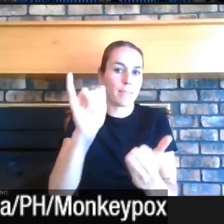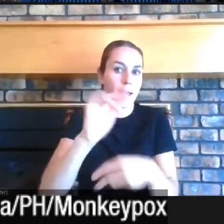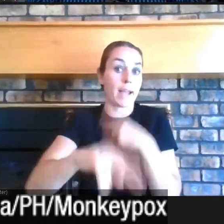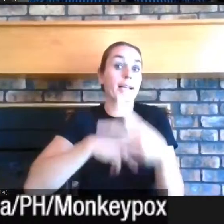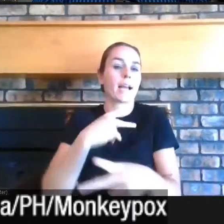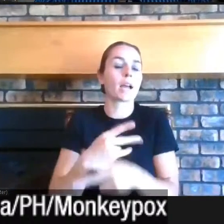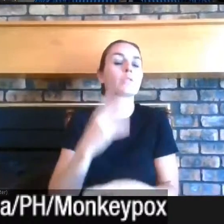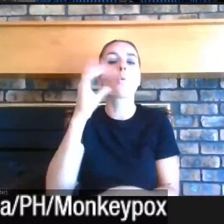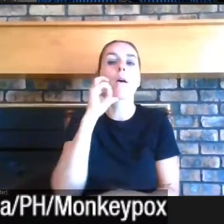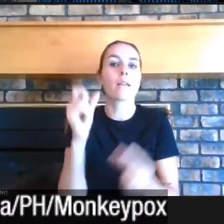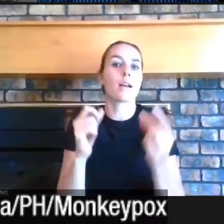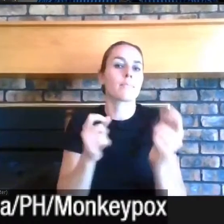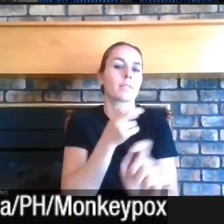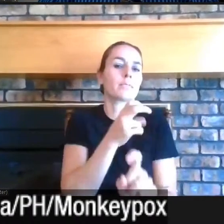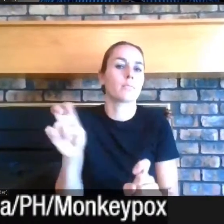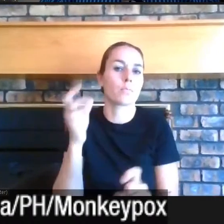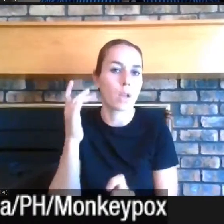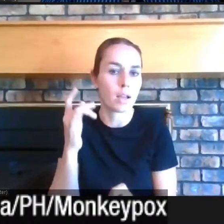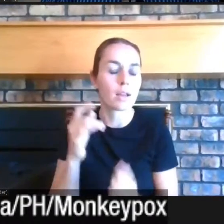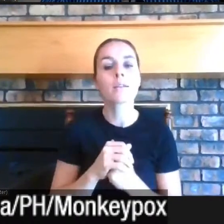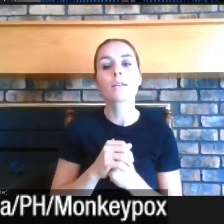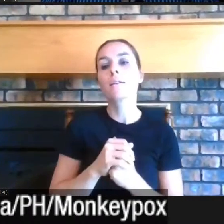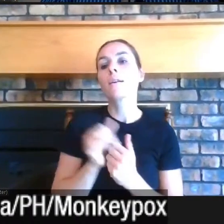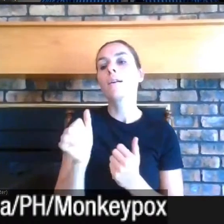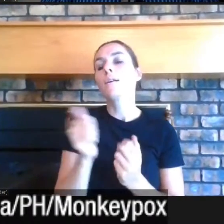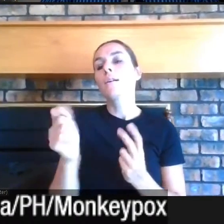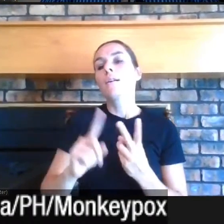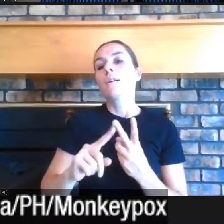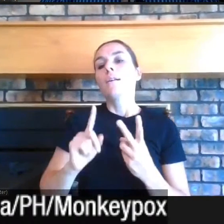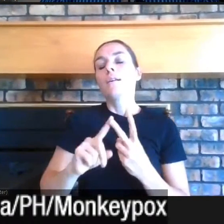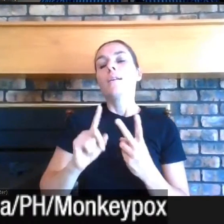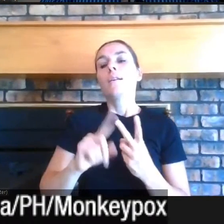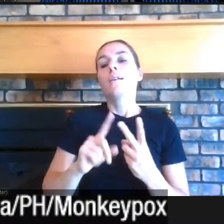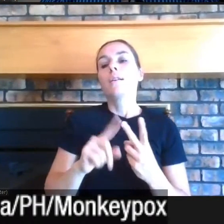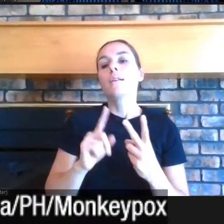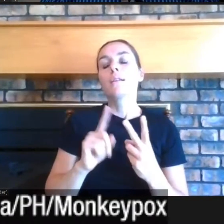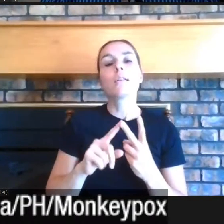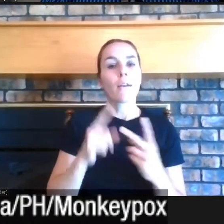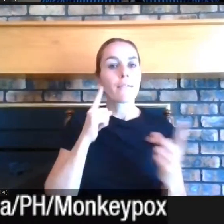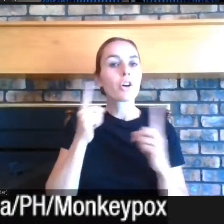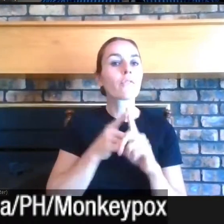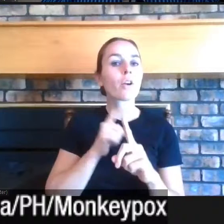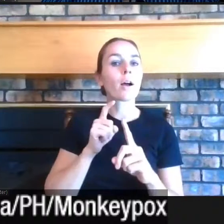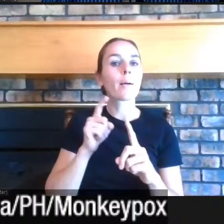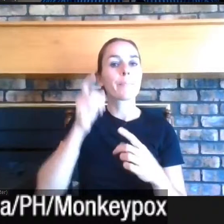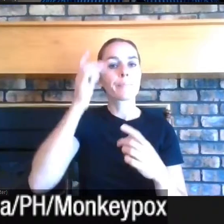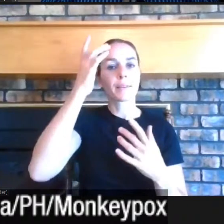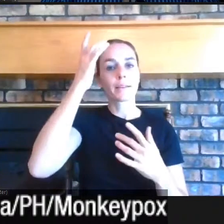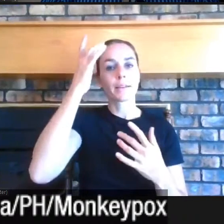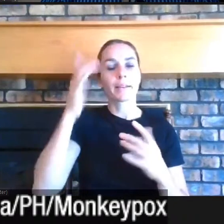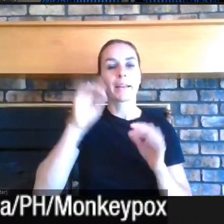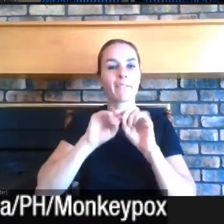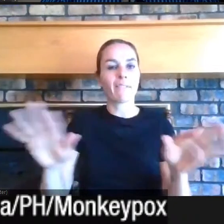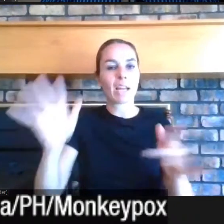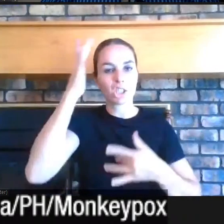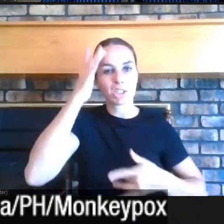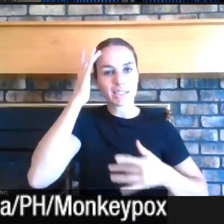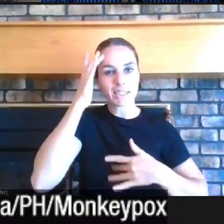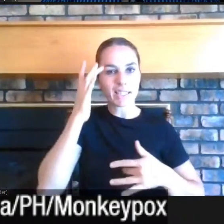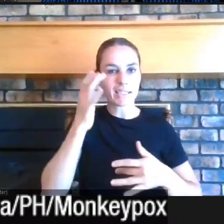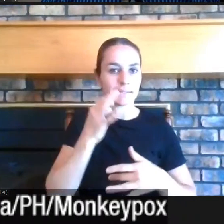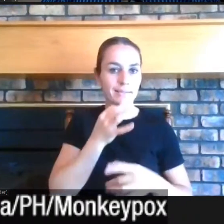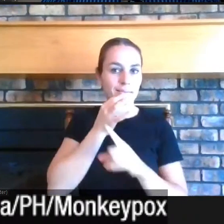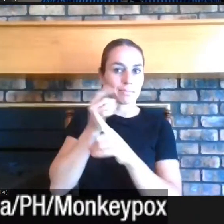then also with that question, I've heard from an infectious disease expert that they don't really know